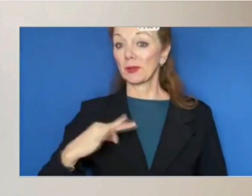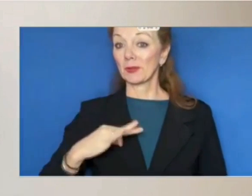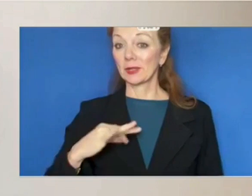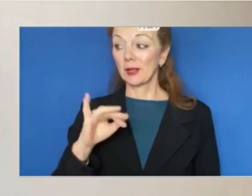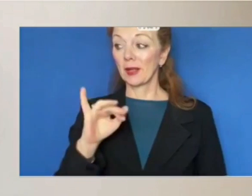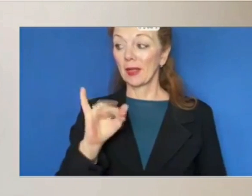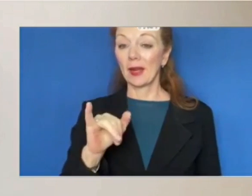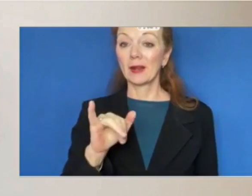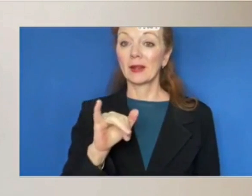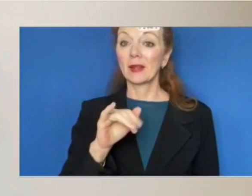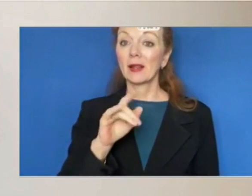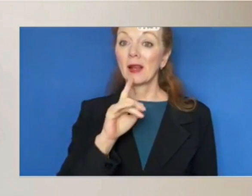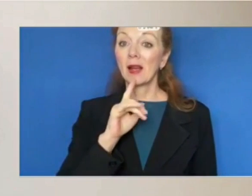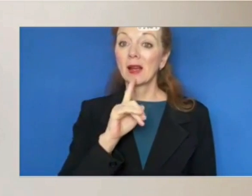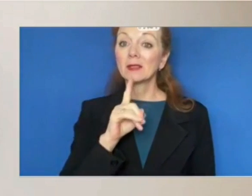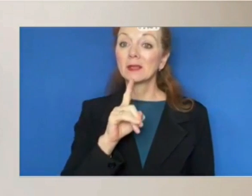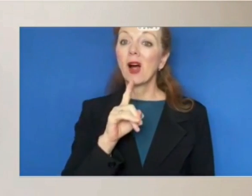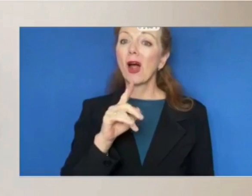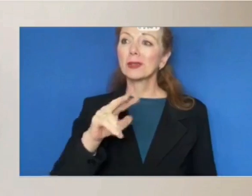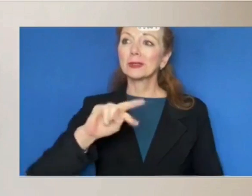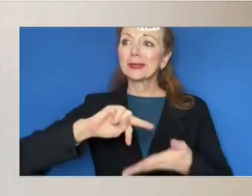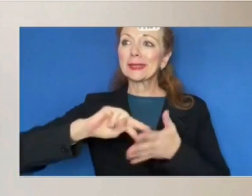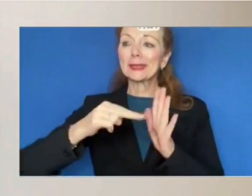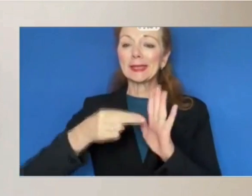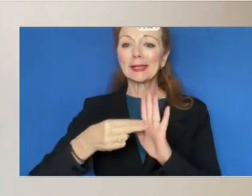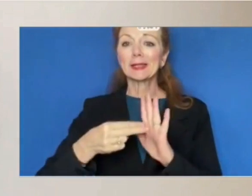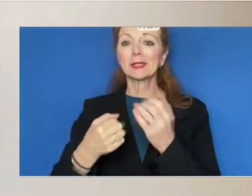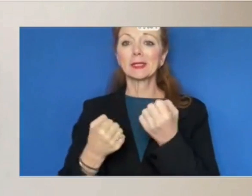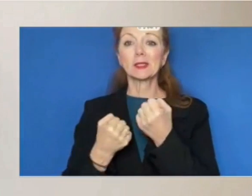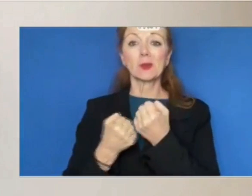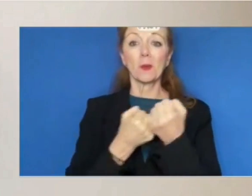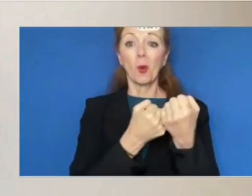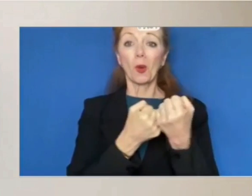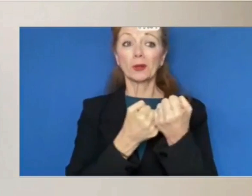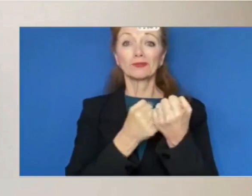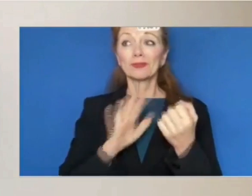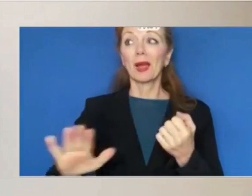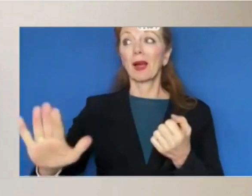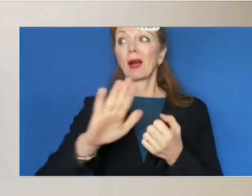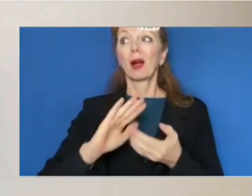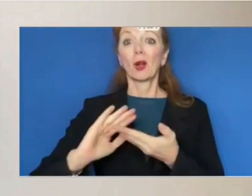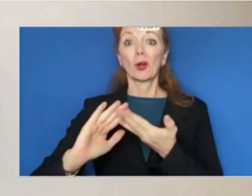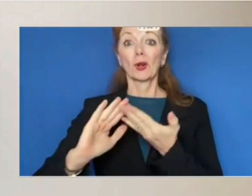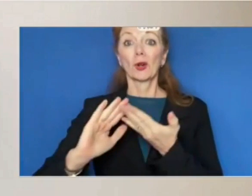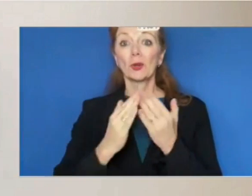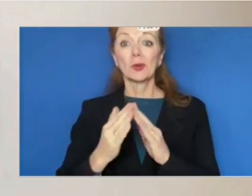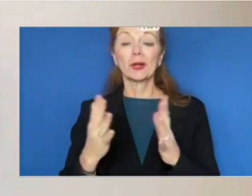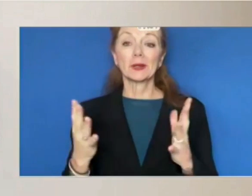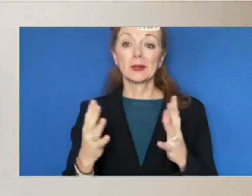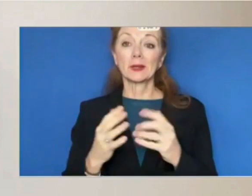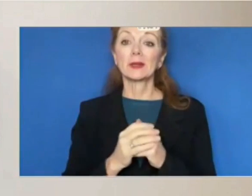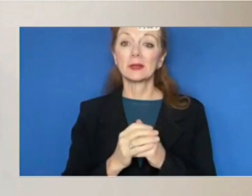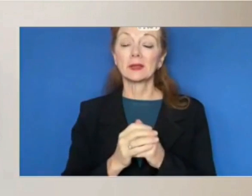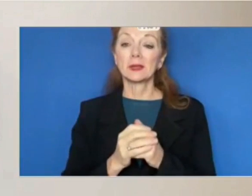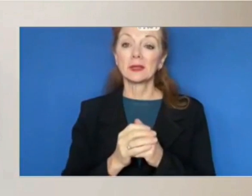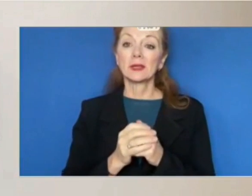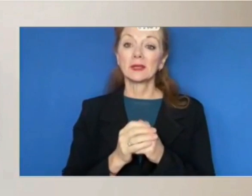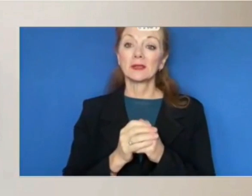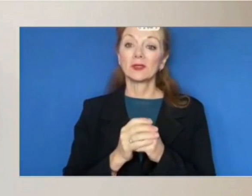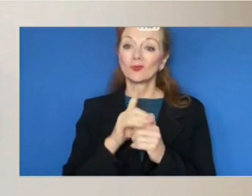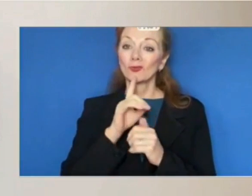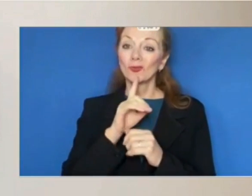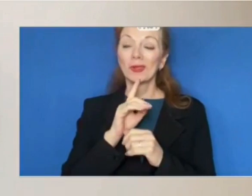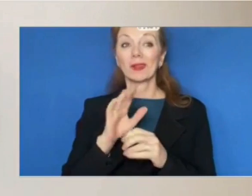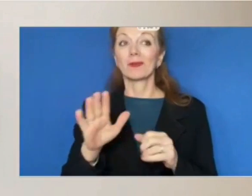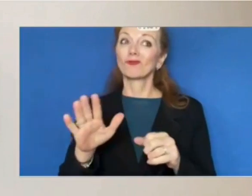were intended to support our community or the entire United States related